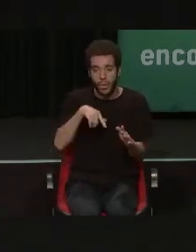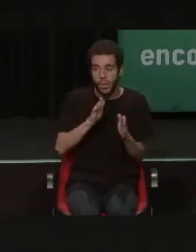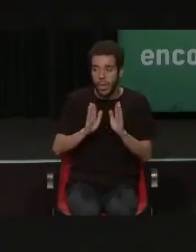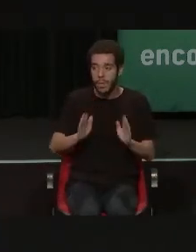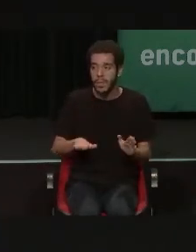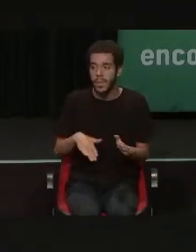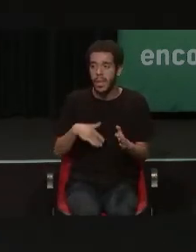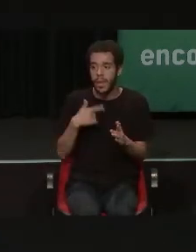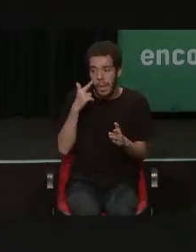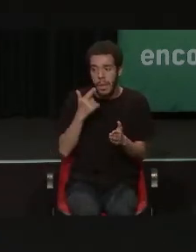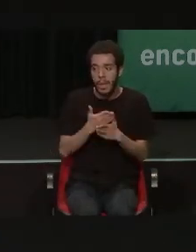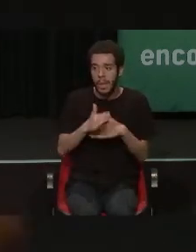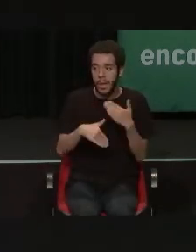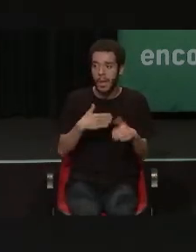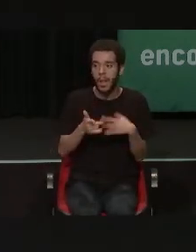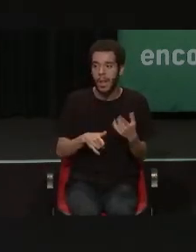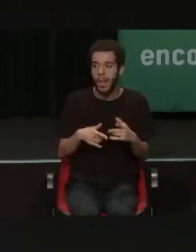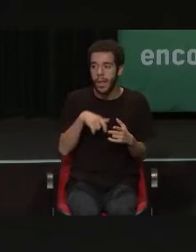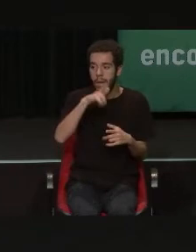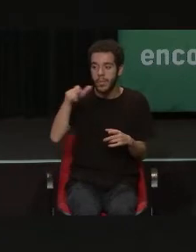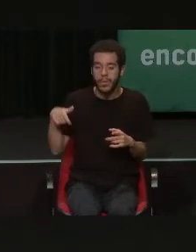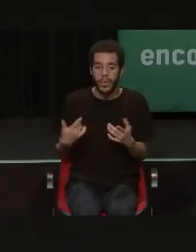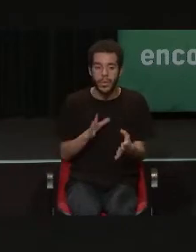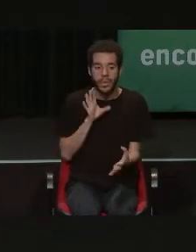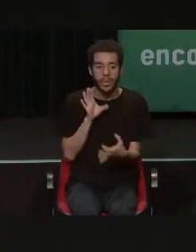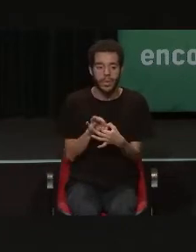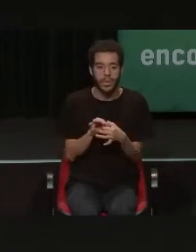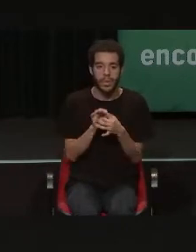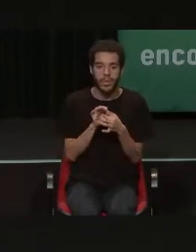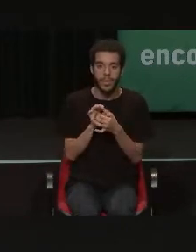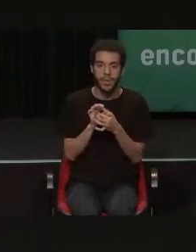devise people-related